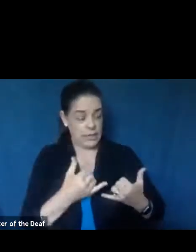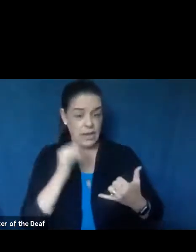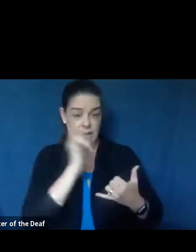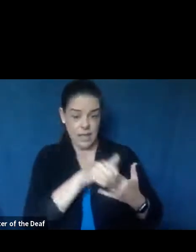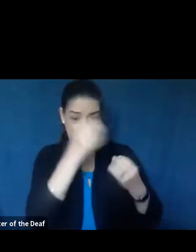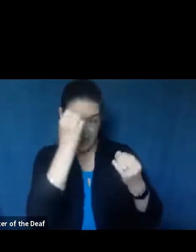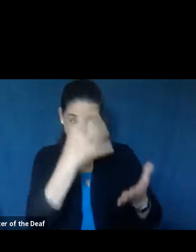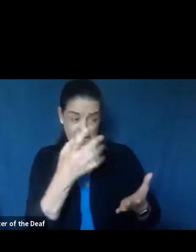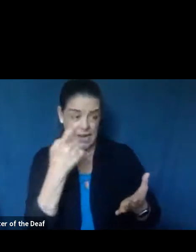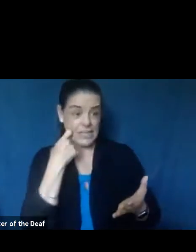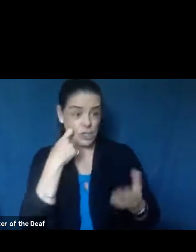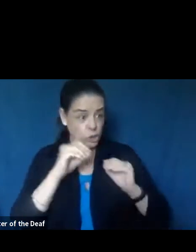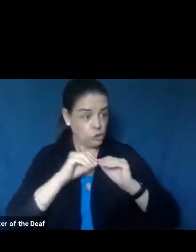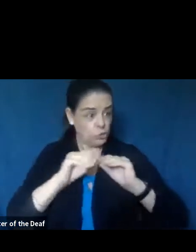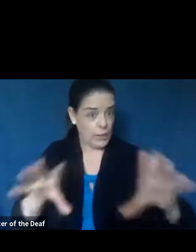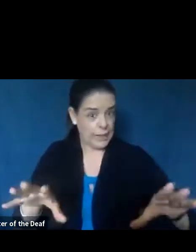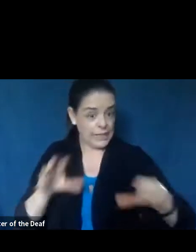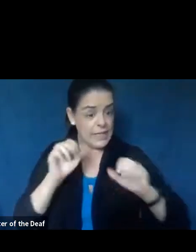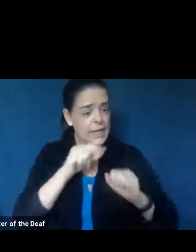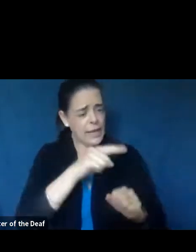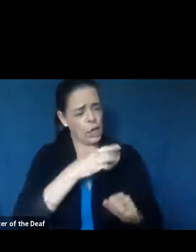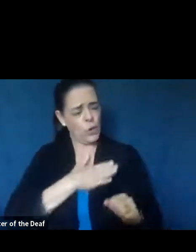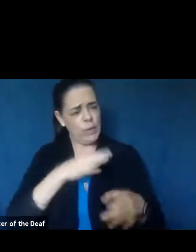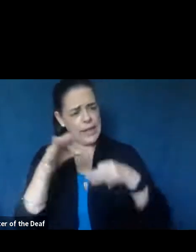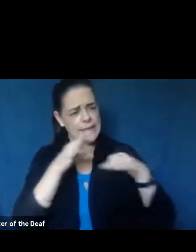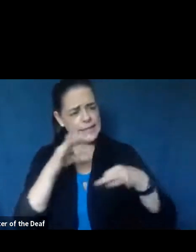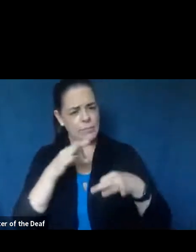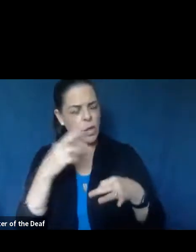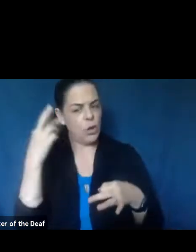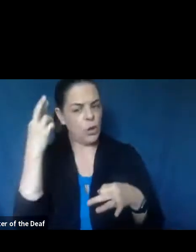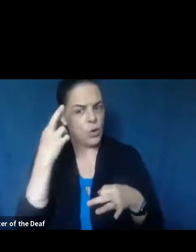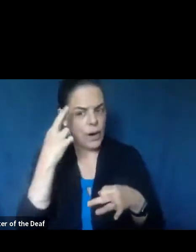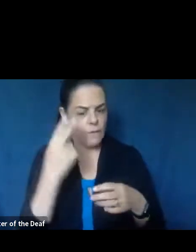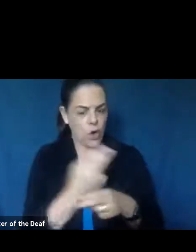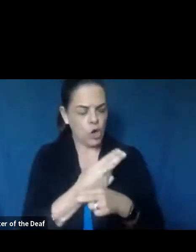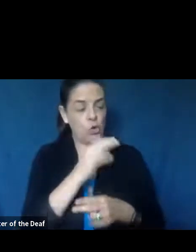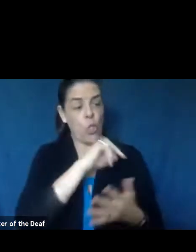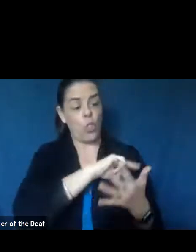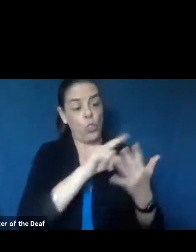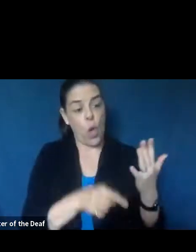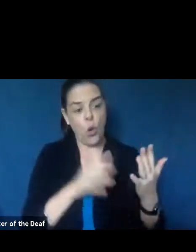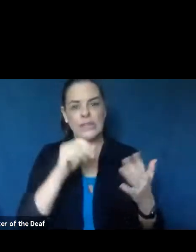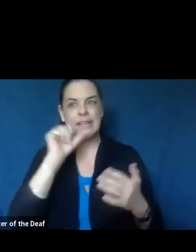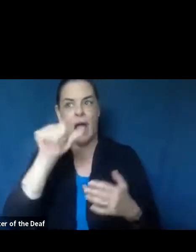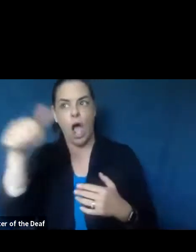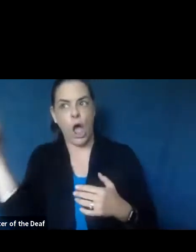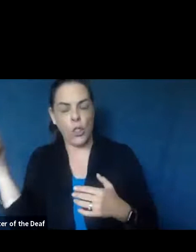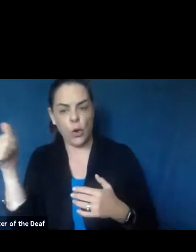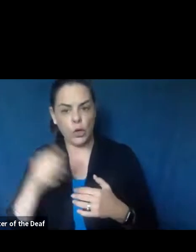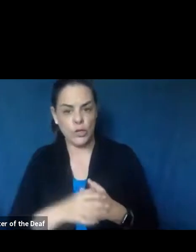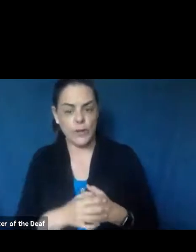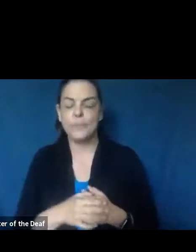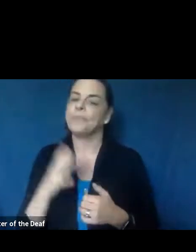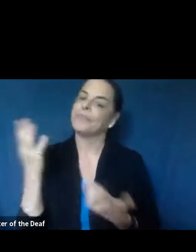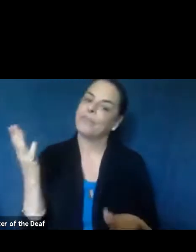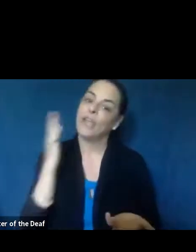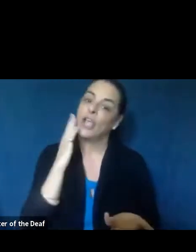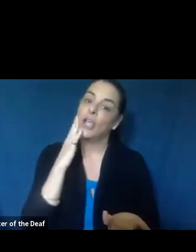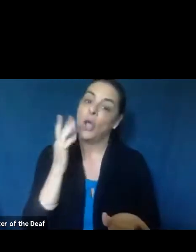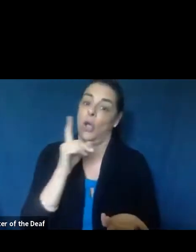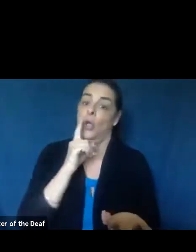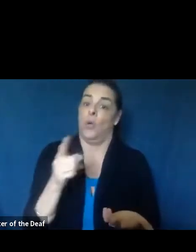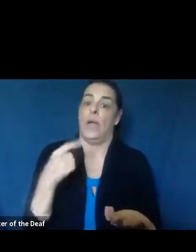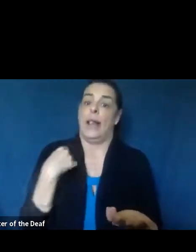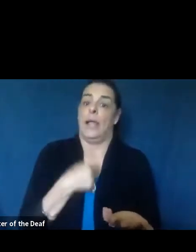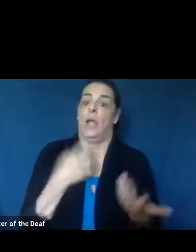information has just been released. Can you please explain the rationale for using these metrics and not others? You know, we really wanted